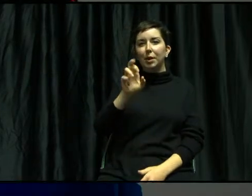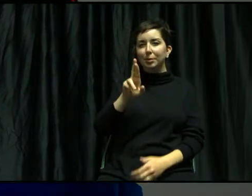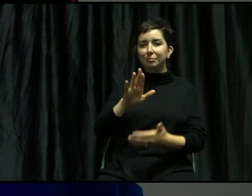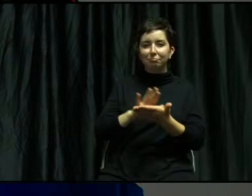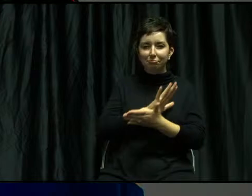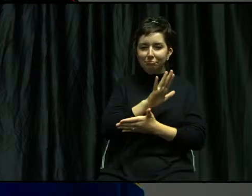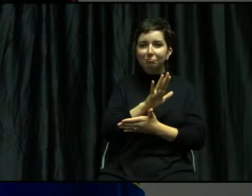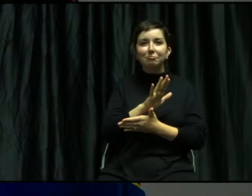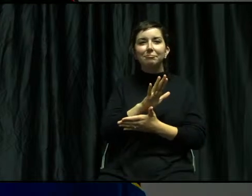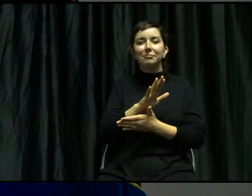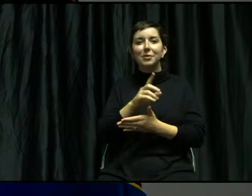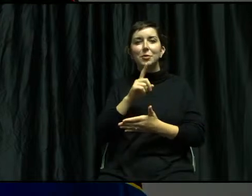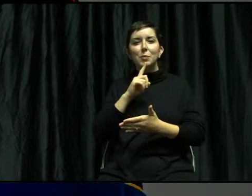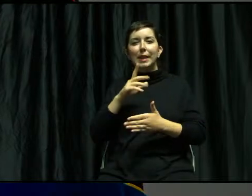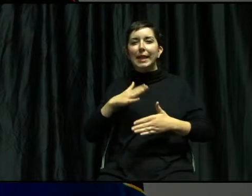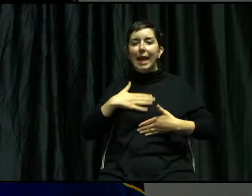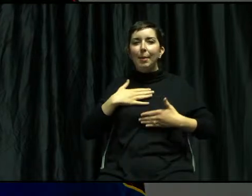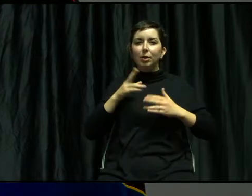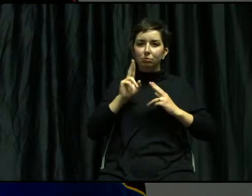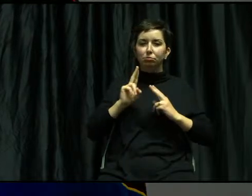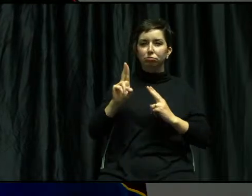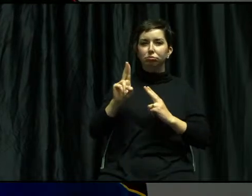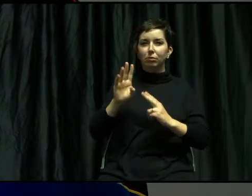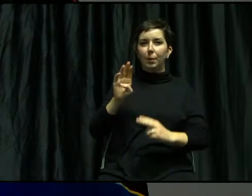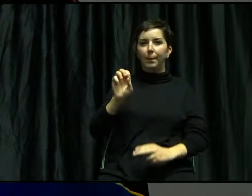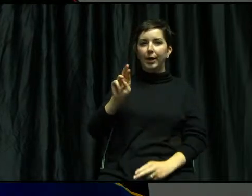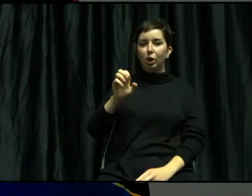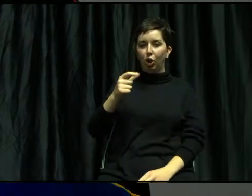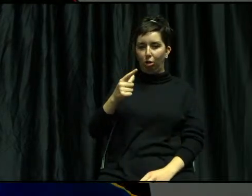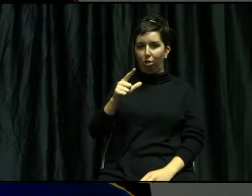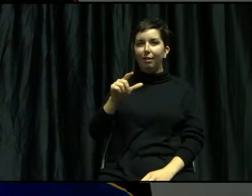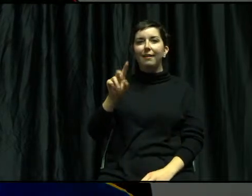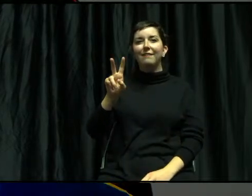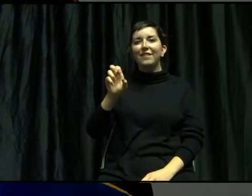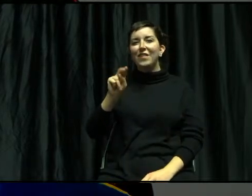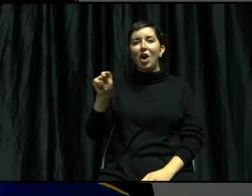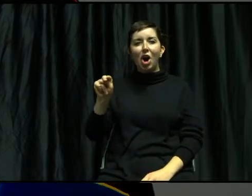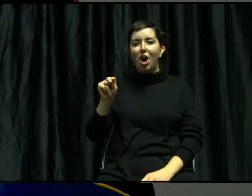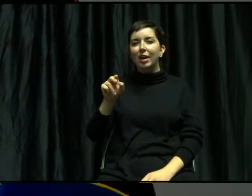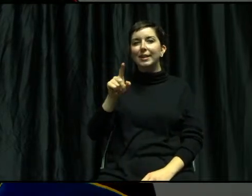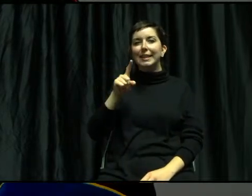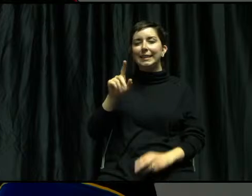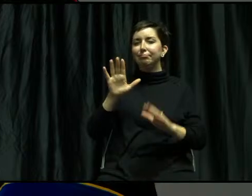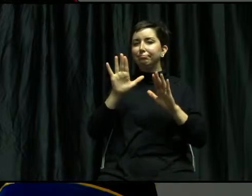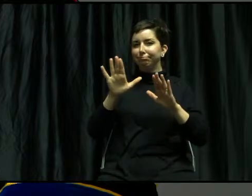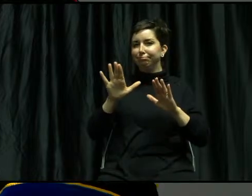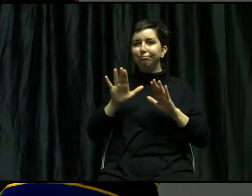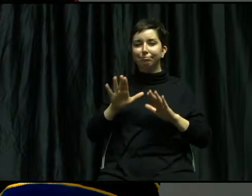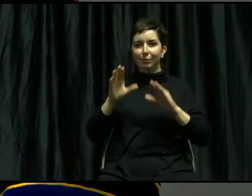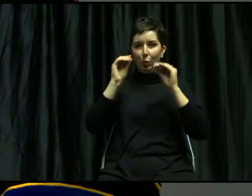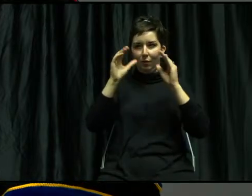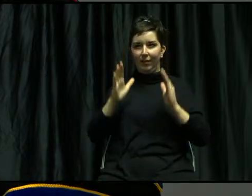University is pleased to honor Dr. Michael Vaughn as a Brady Presidential Distinguished Professor.